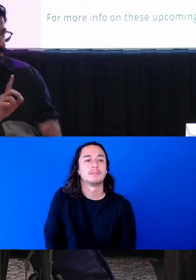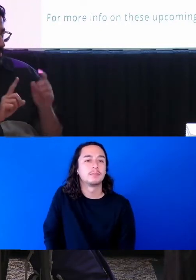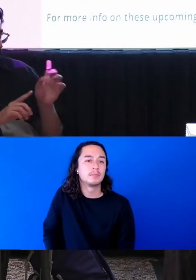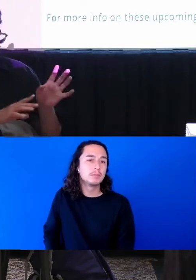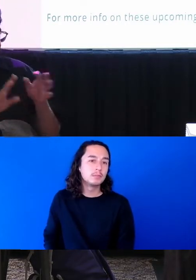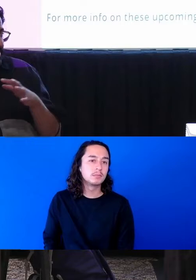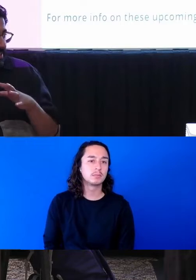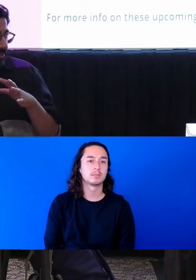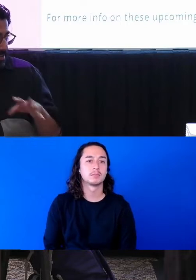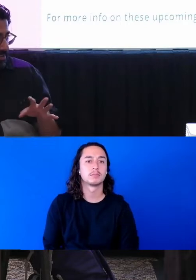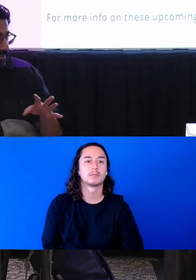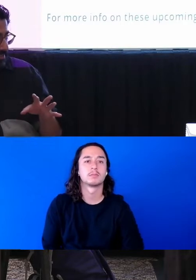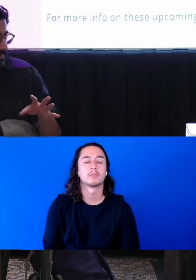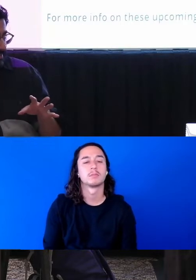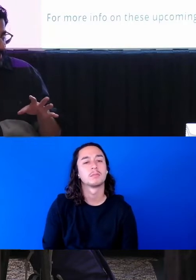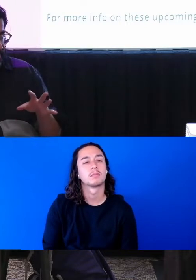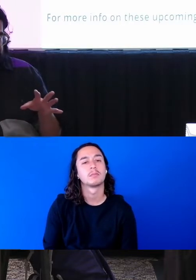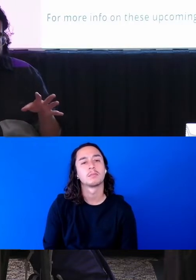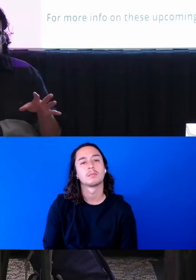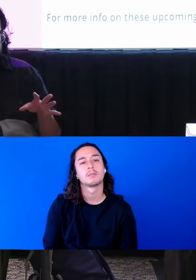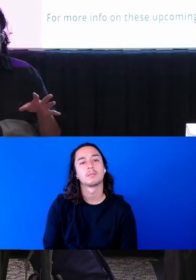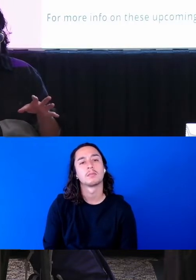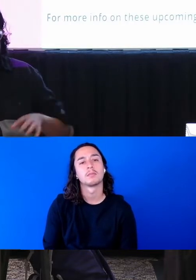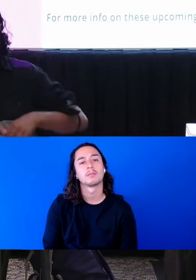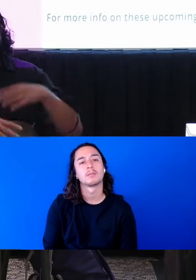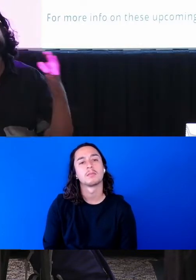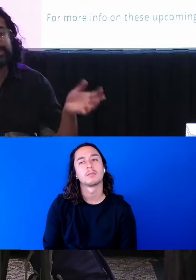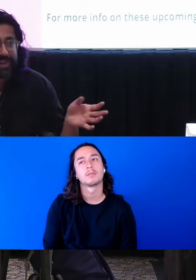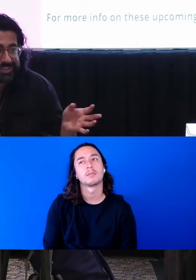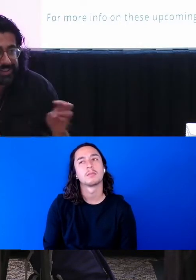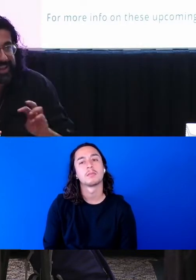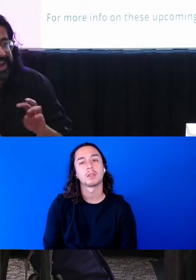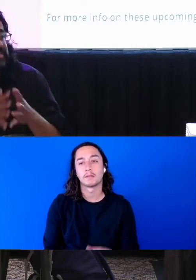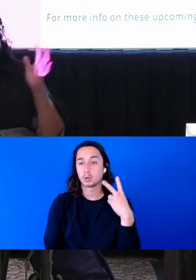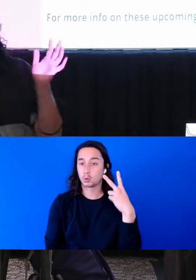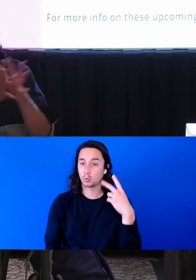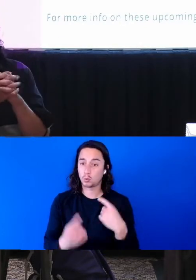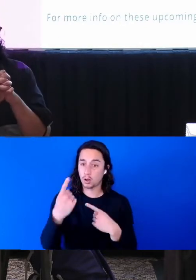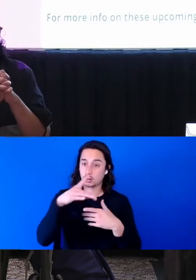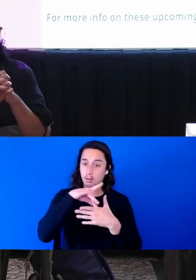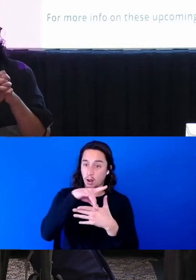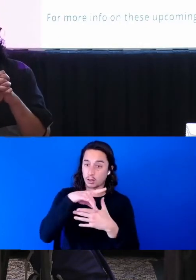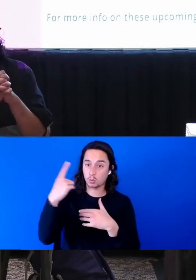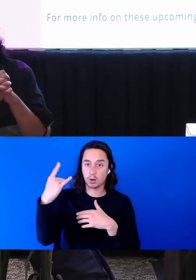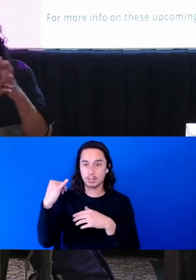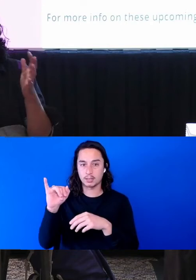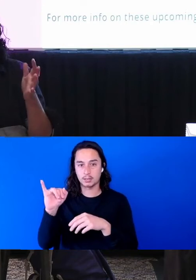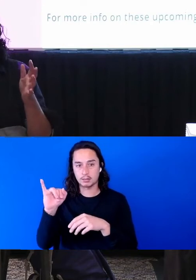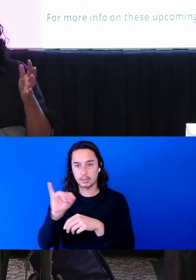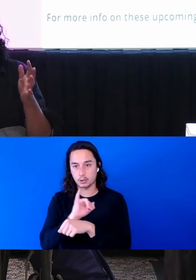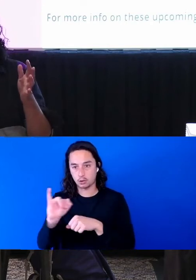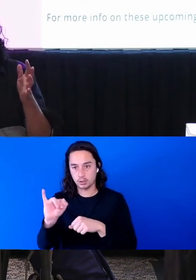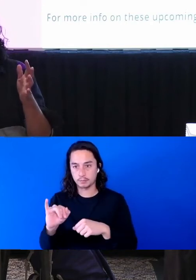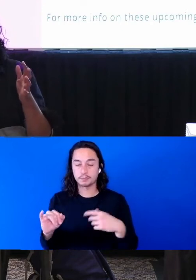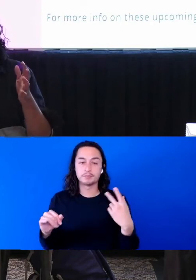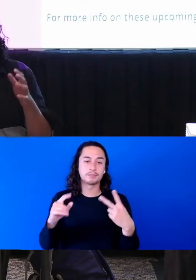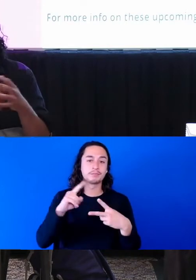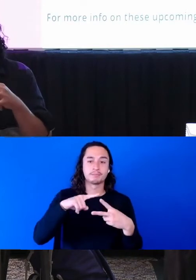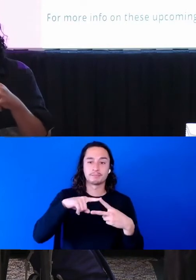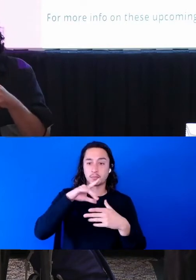I'll do two. One content, one industry. Content-wise, okay, I've just been thinking a lot about,